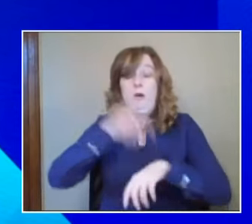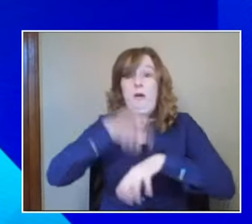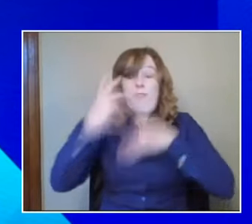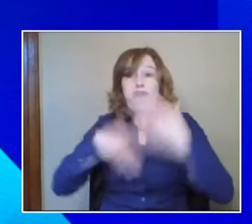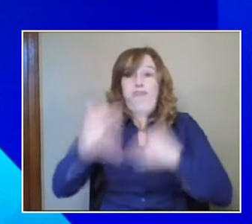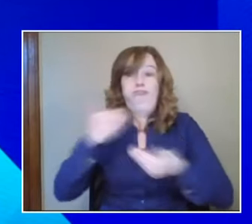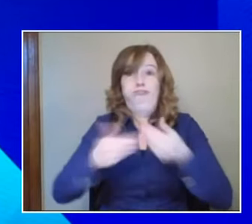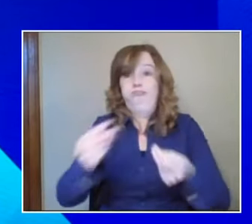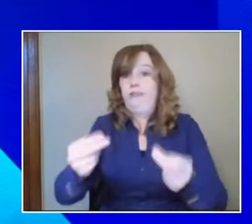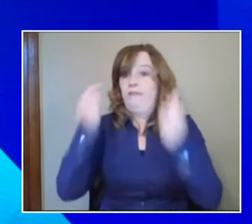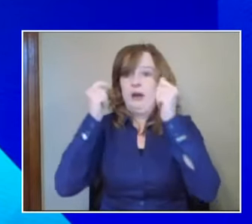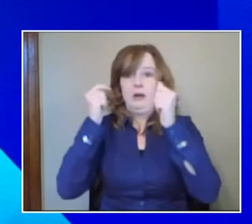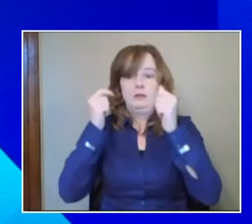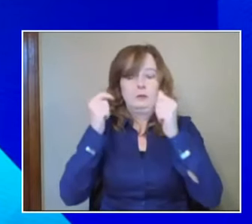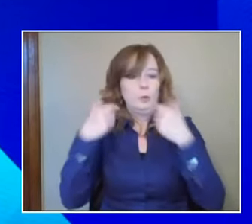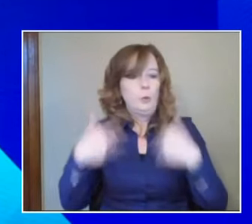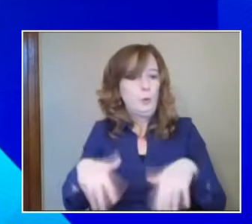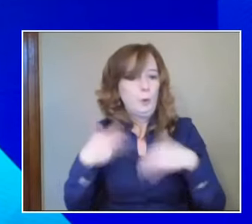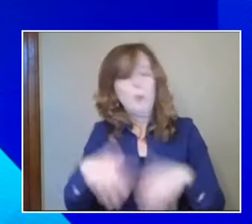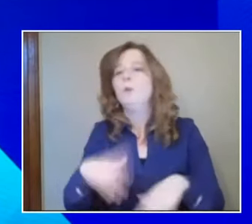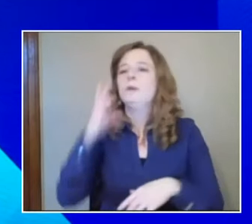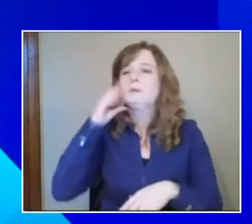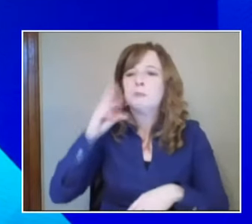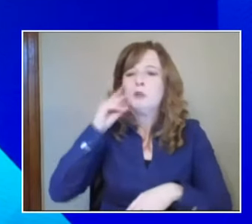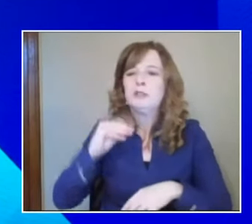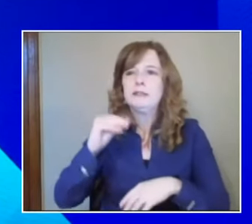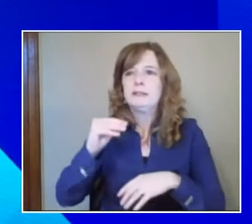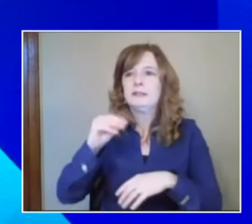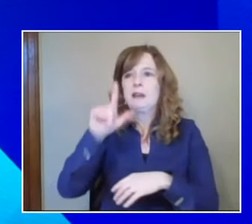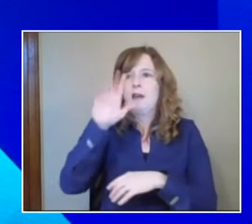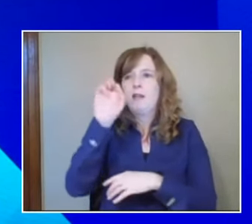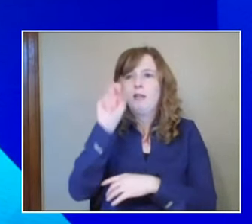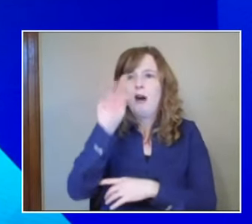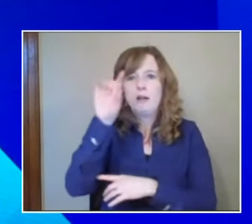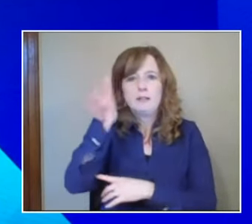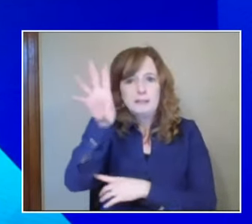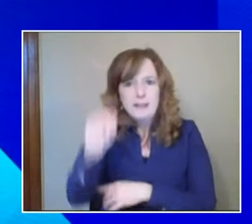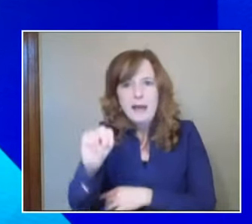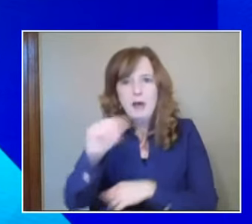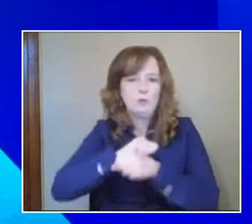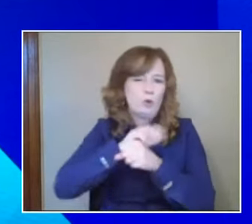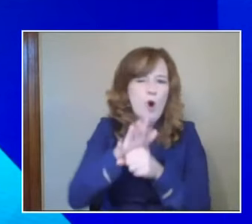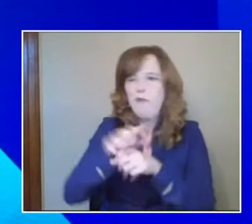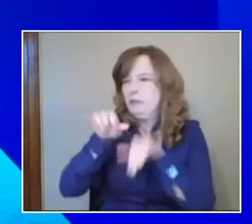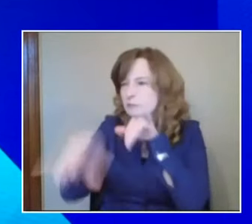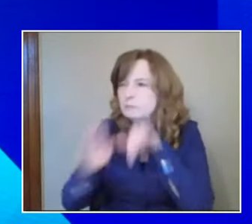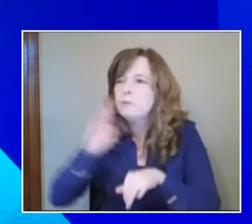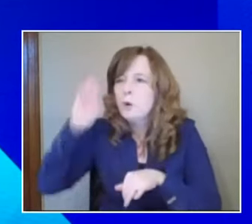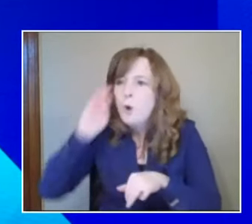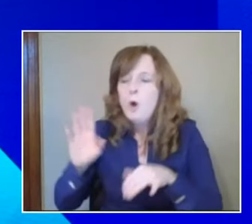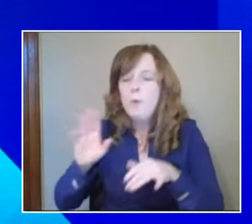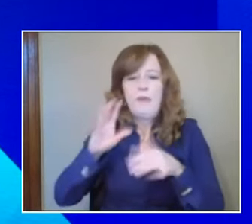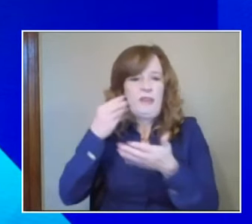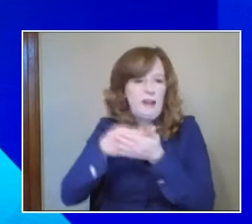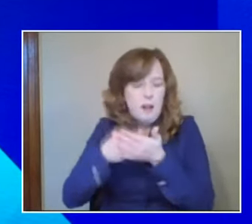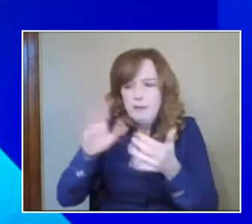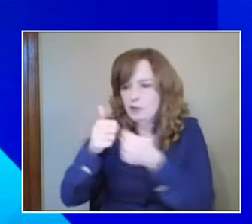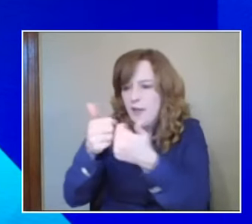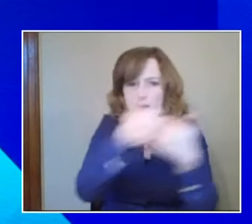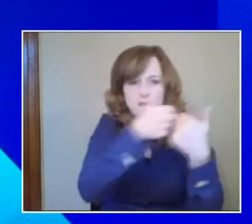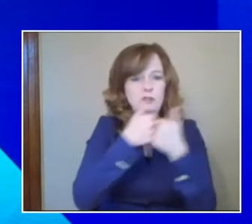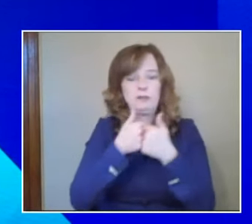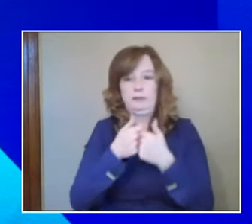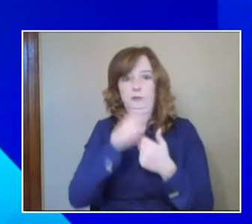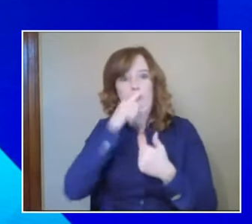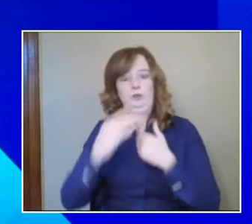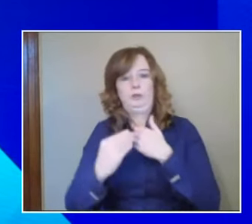lockdown and navigating economic uncertainty have accelerated changes in the way we think and behave as consumers.